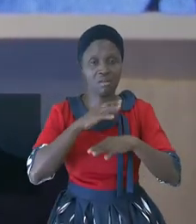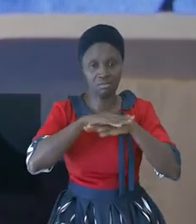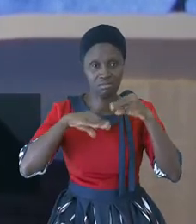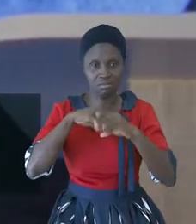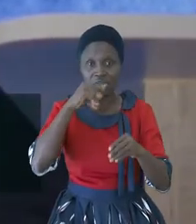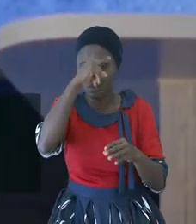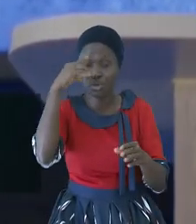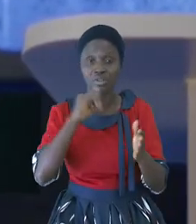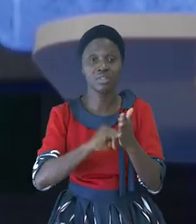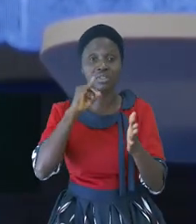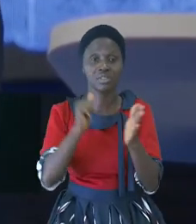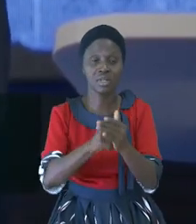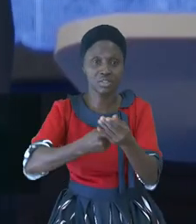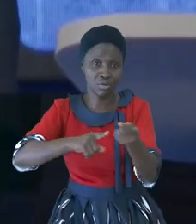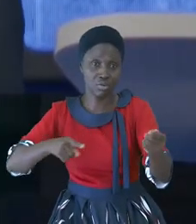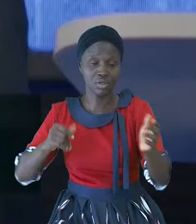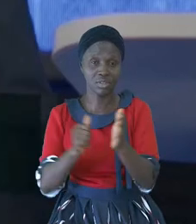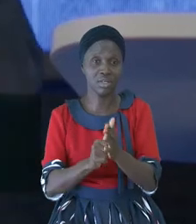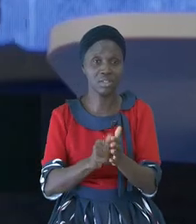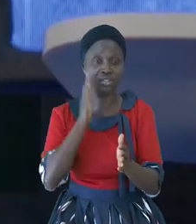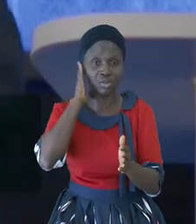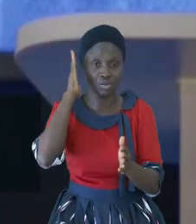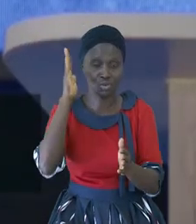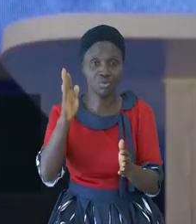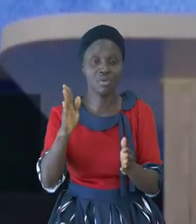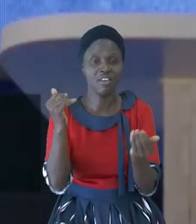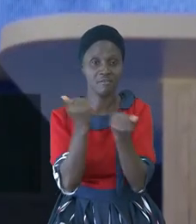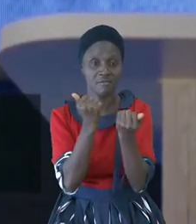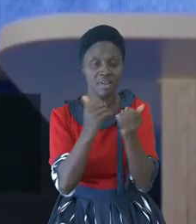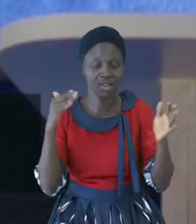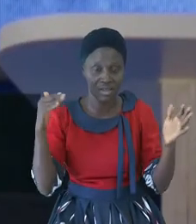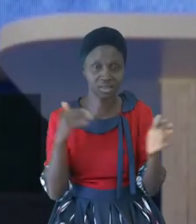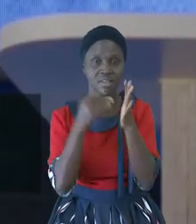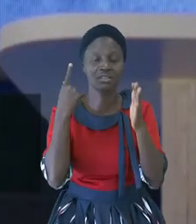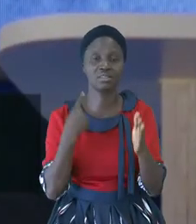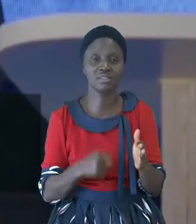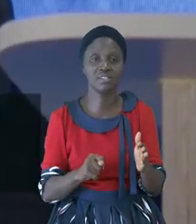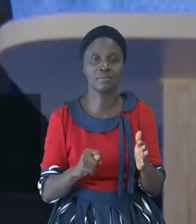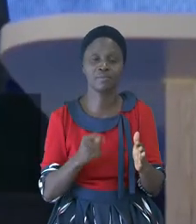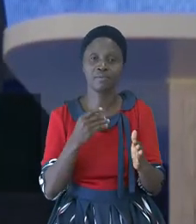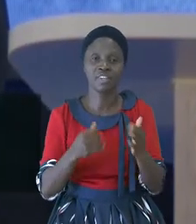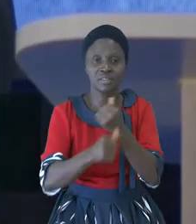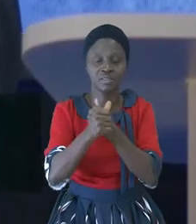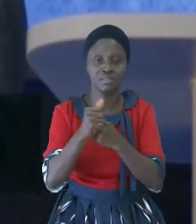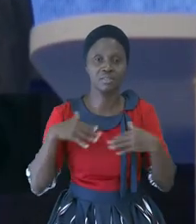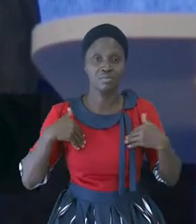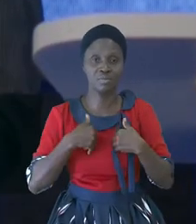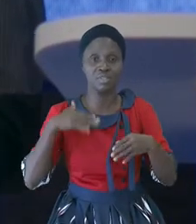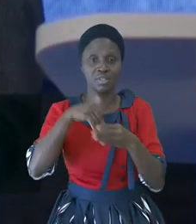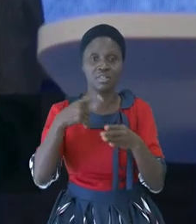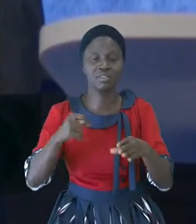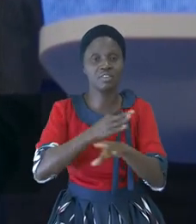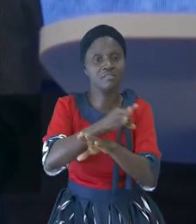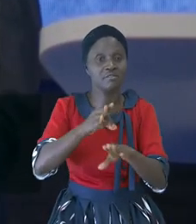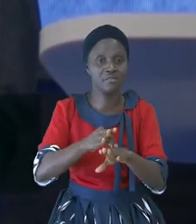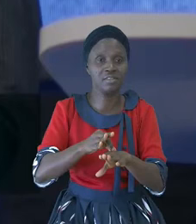that will fight the lion, fight the bear, fight the beast of the field. It is not to crush, it is